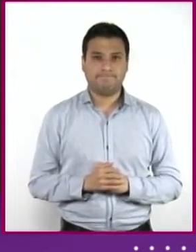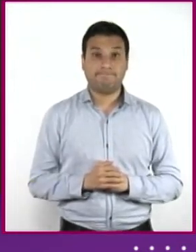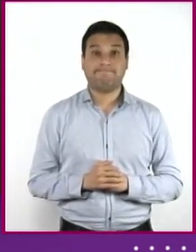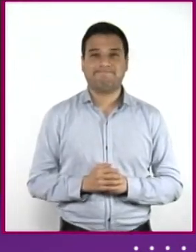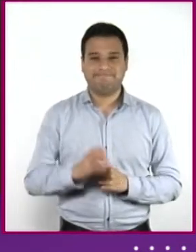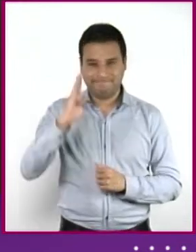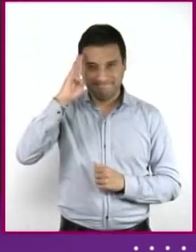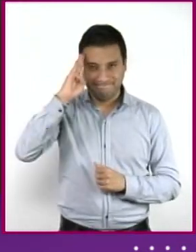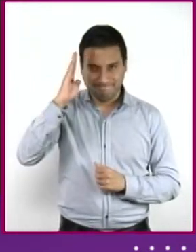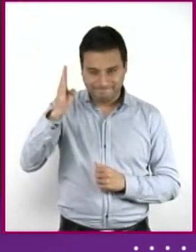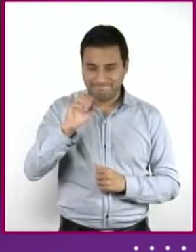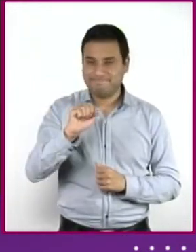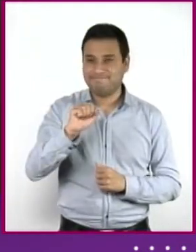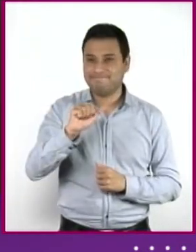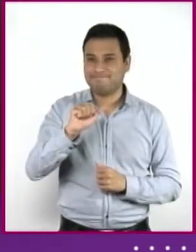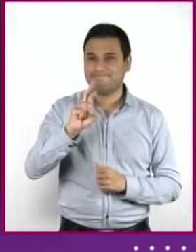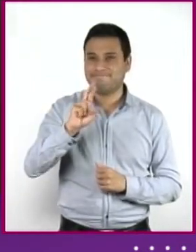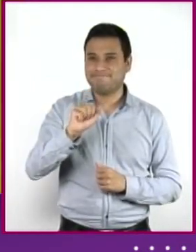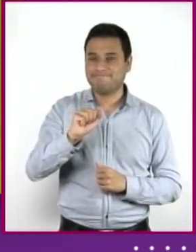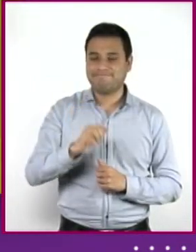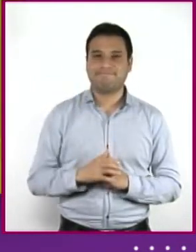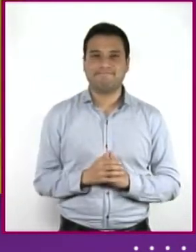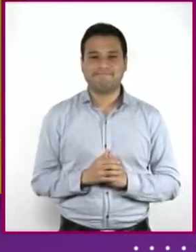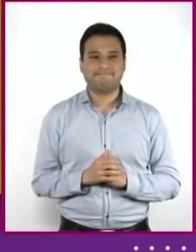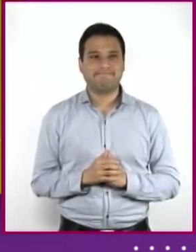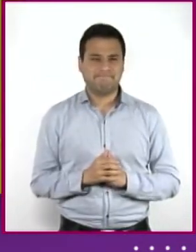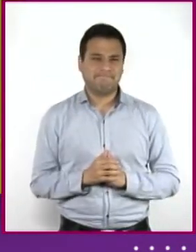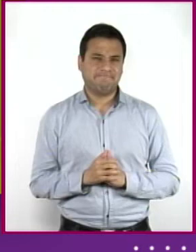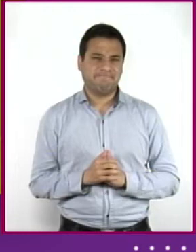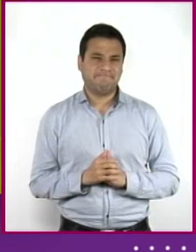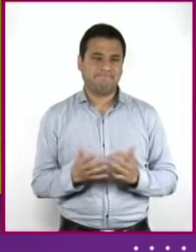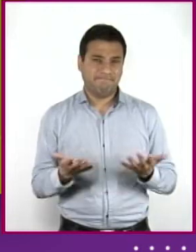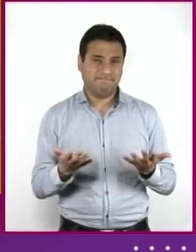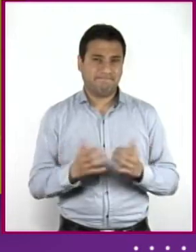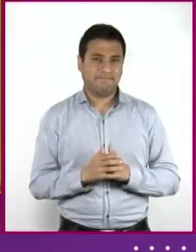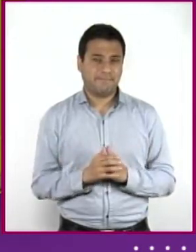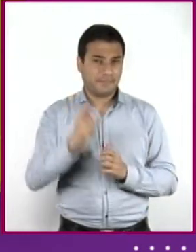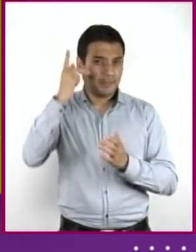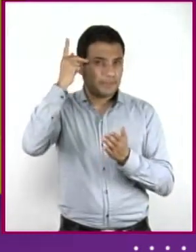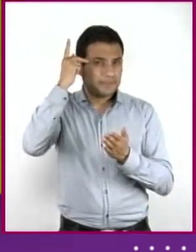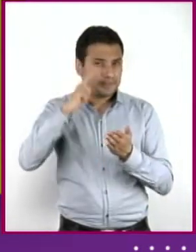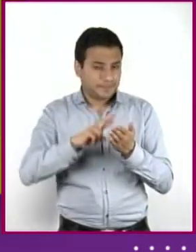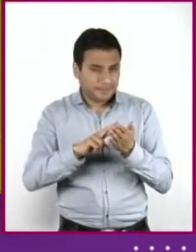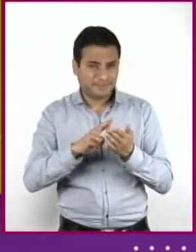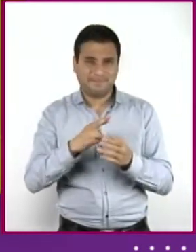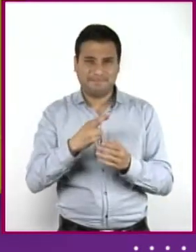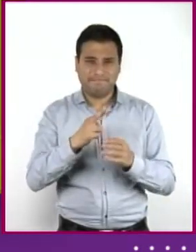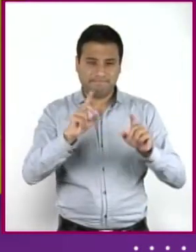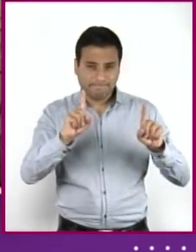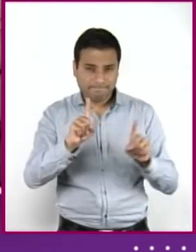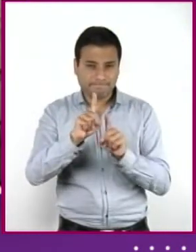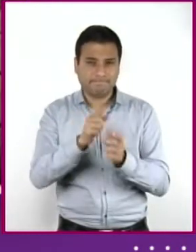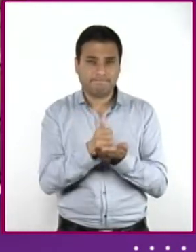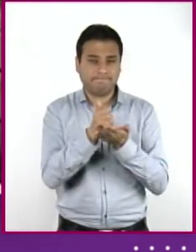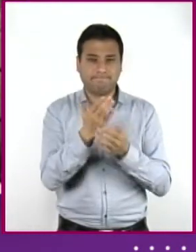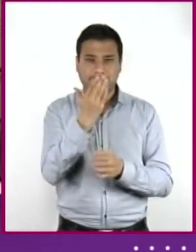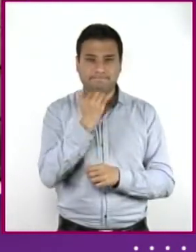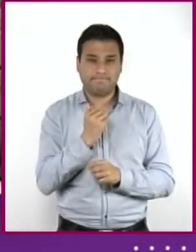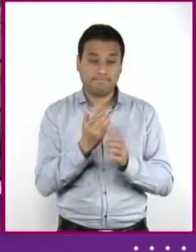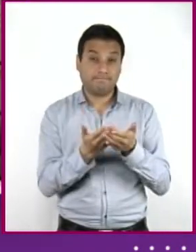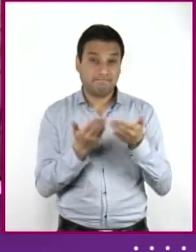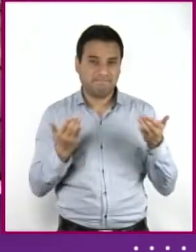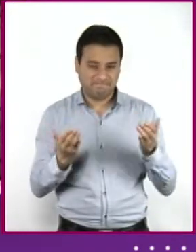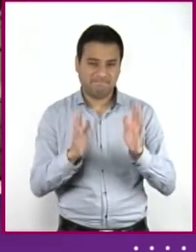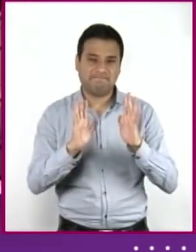Hello, Sarasvati. Well, we now have an assistant producer. I guess Radio Rebelde is ready to